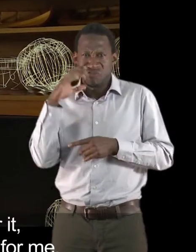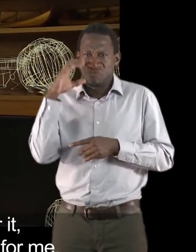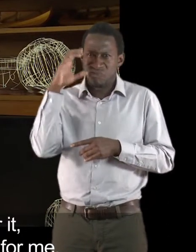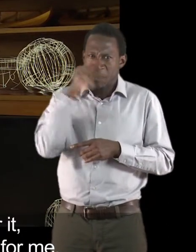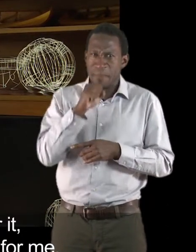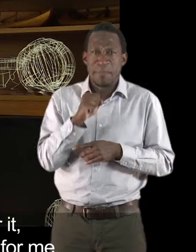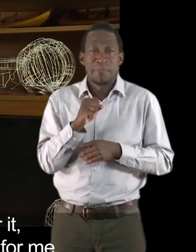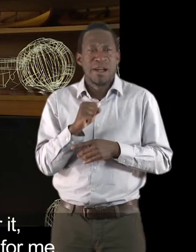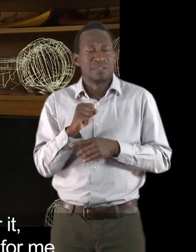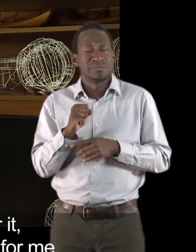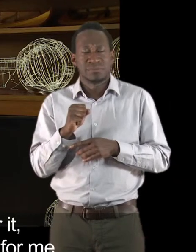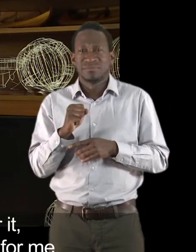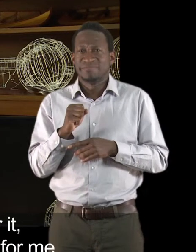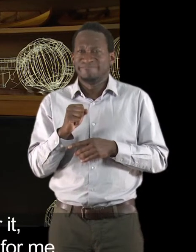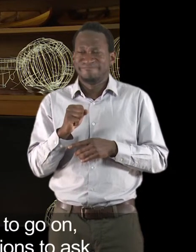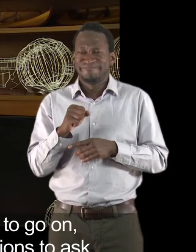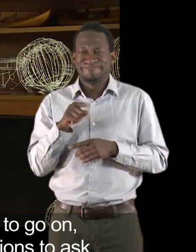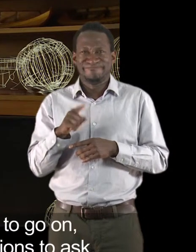me,